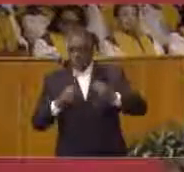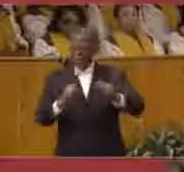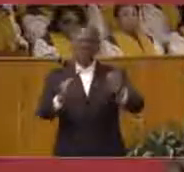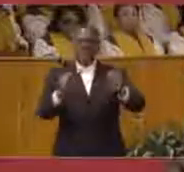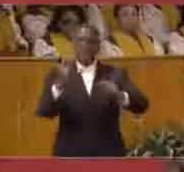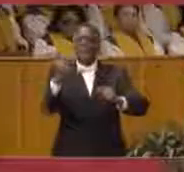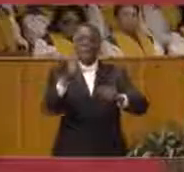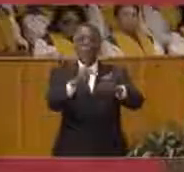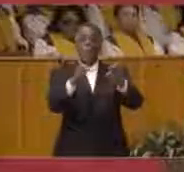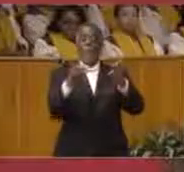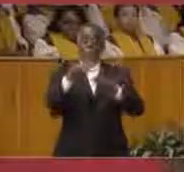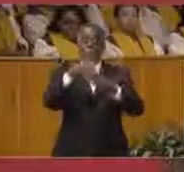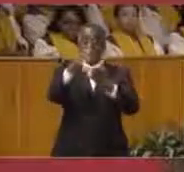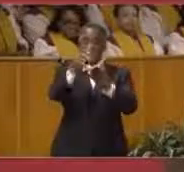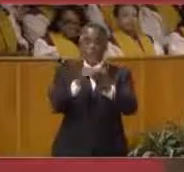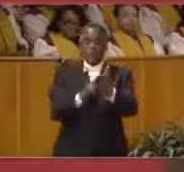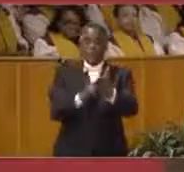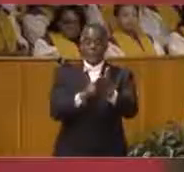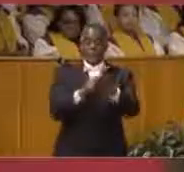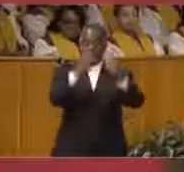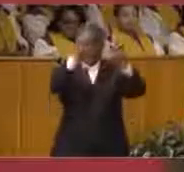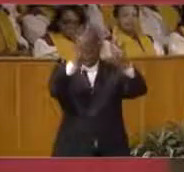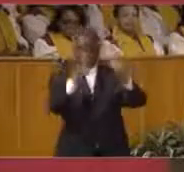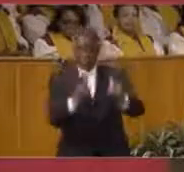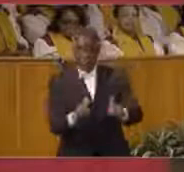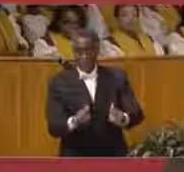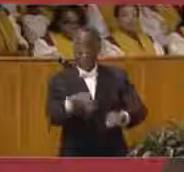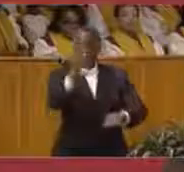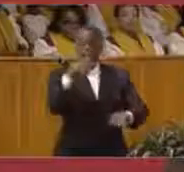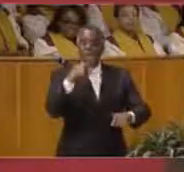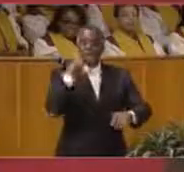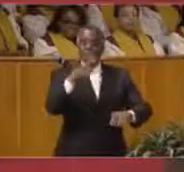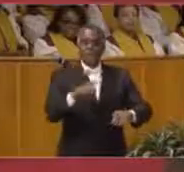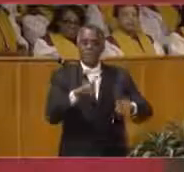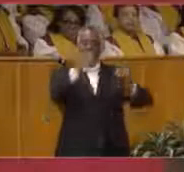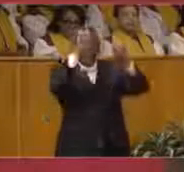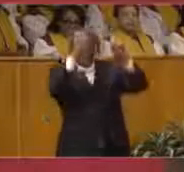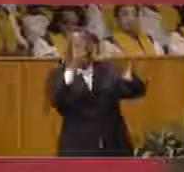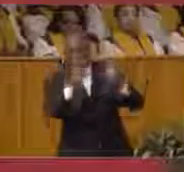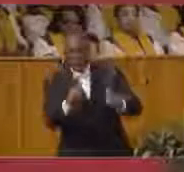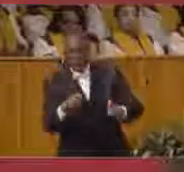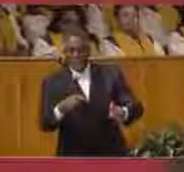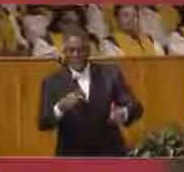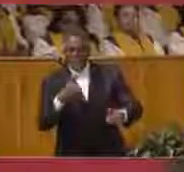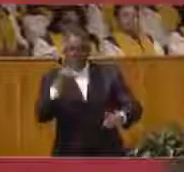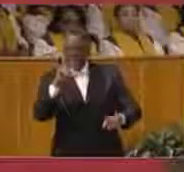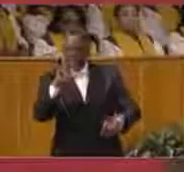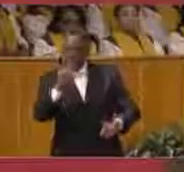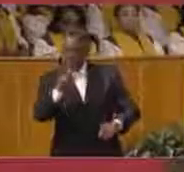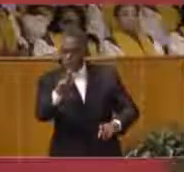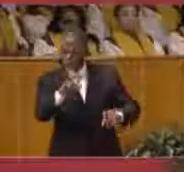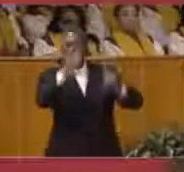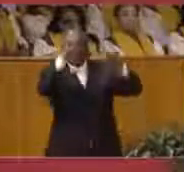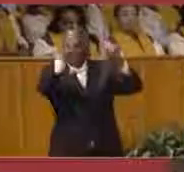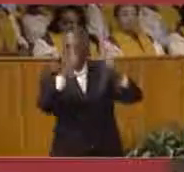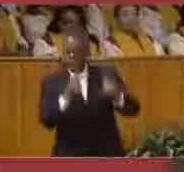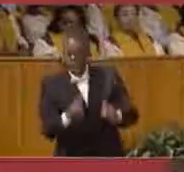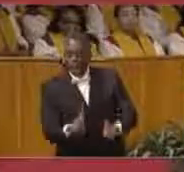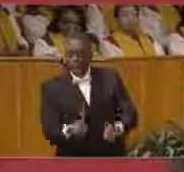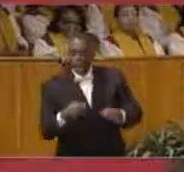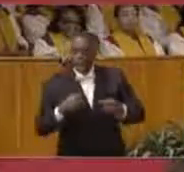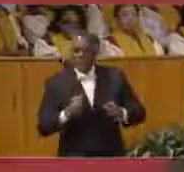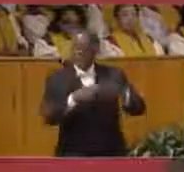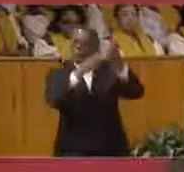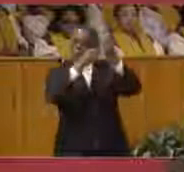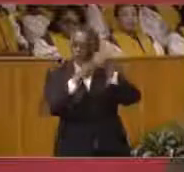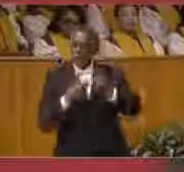It's the only place in Scripture where God says, I dare you. I dare